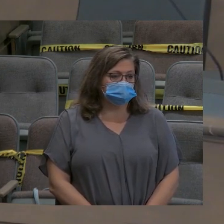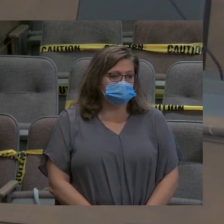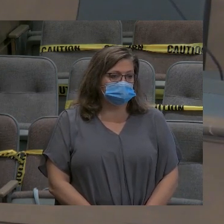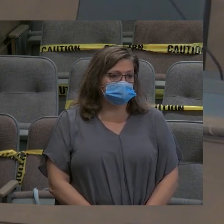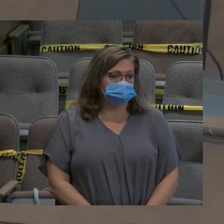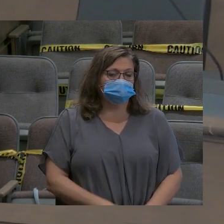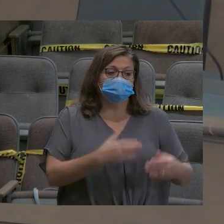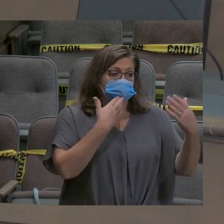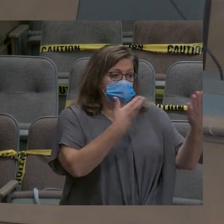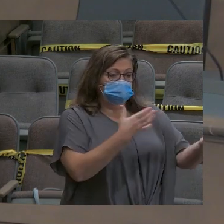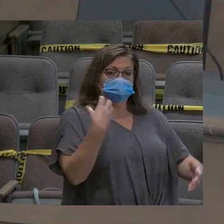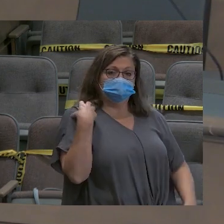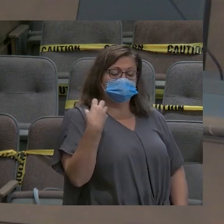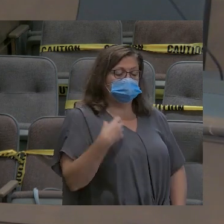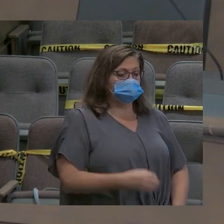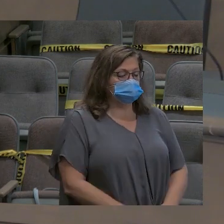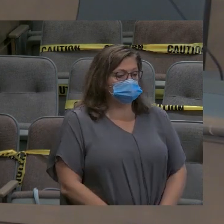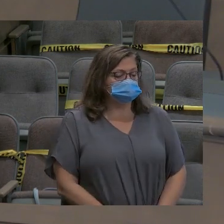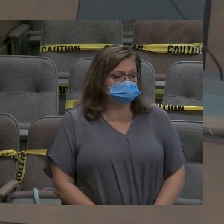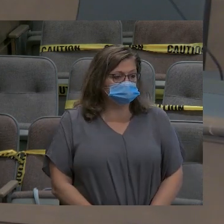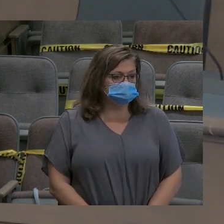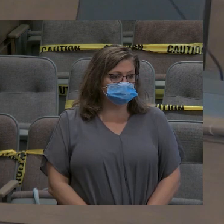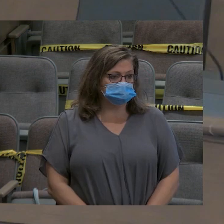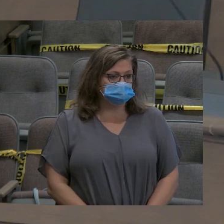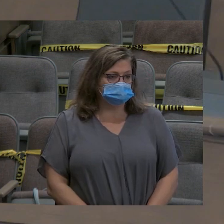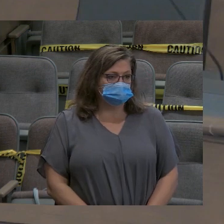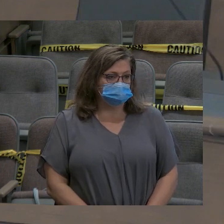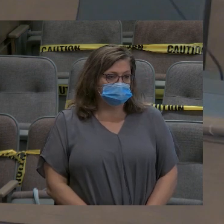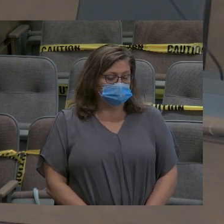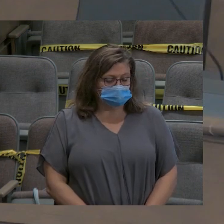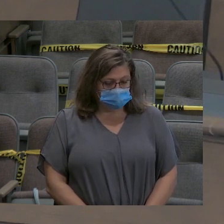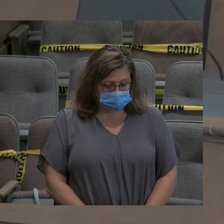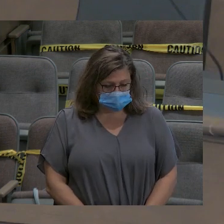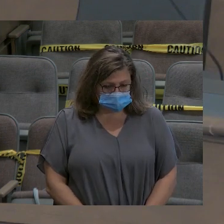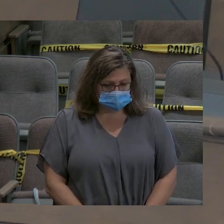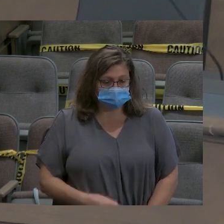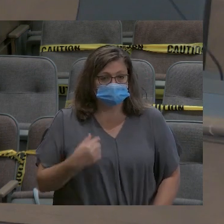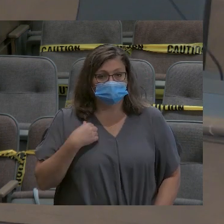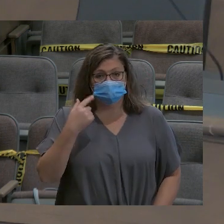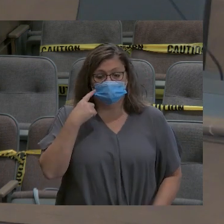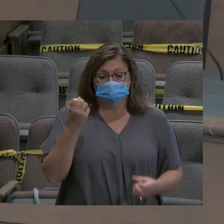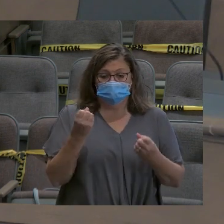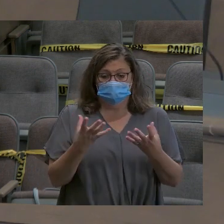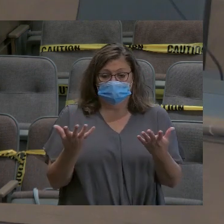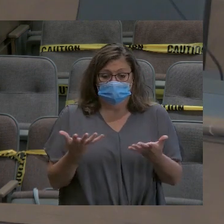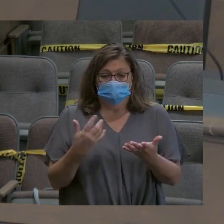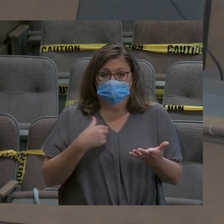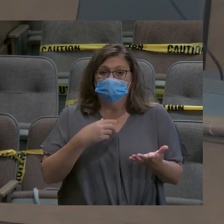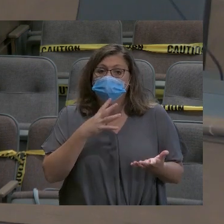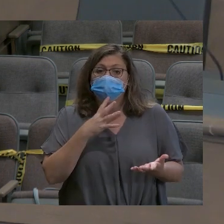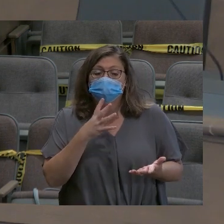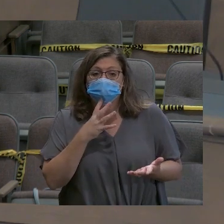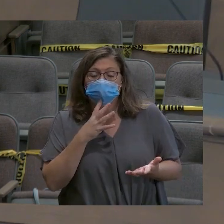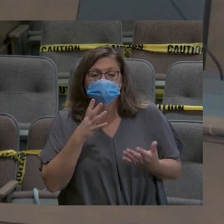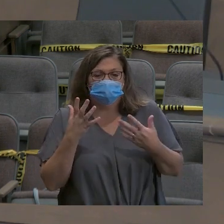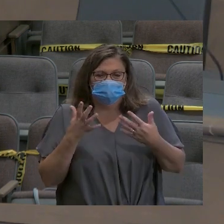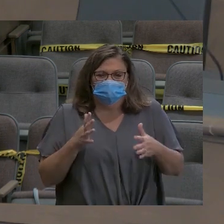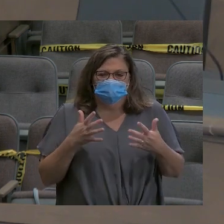Chief, thanks so much. I think many of the remarks I'm going to make have been